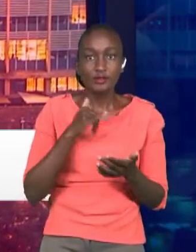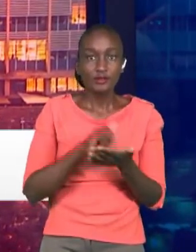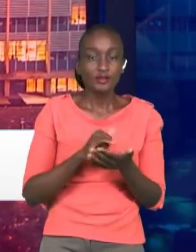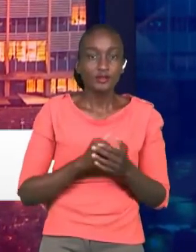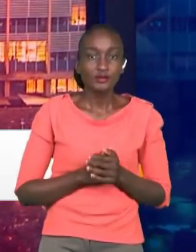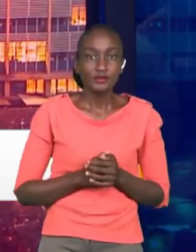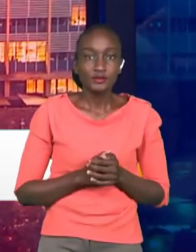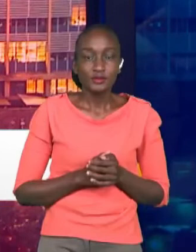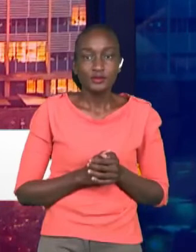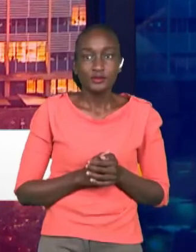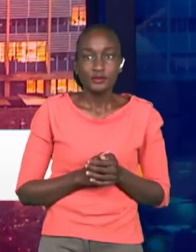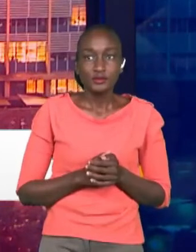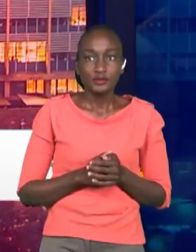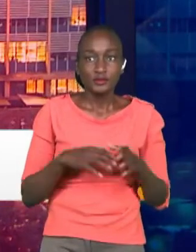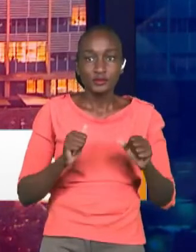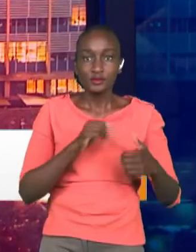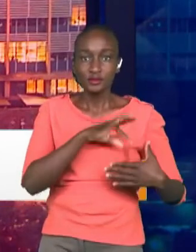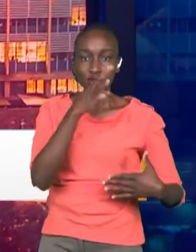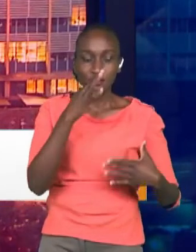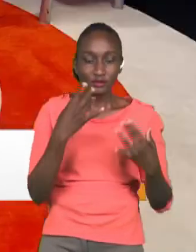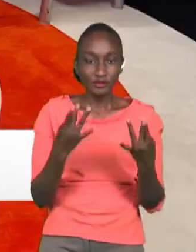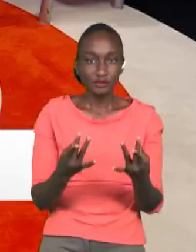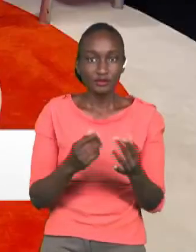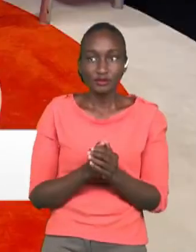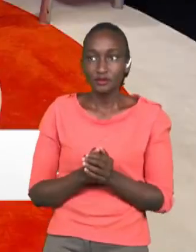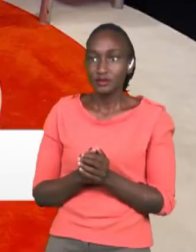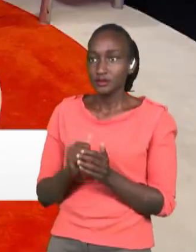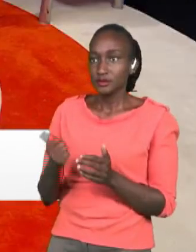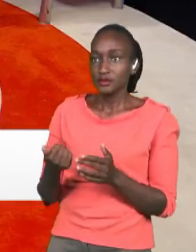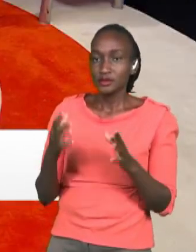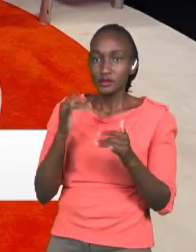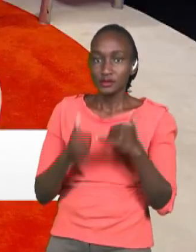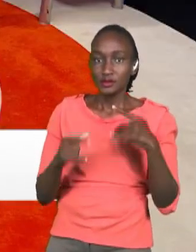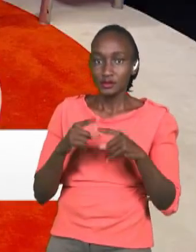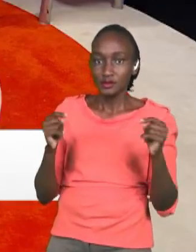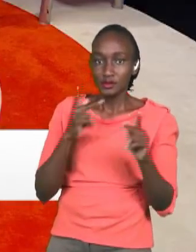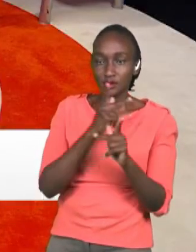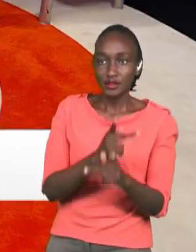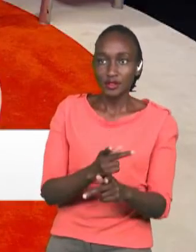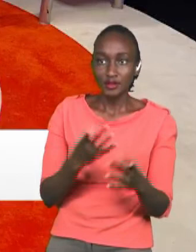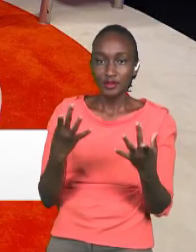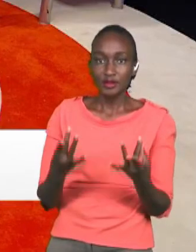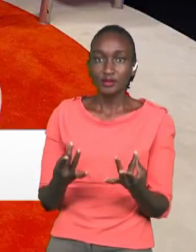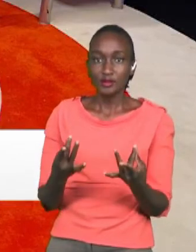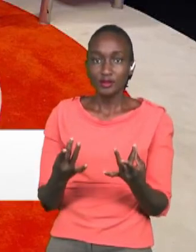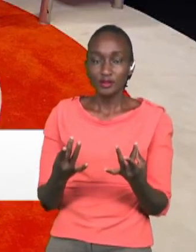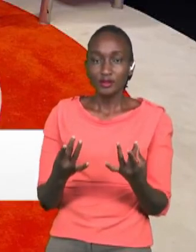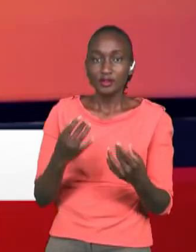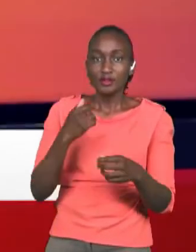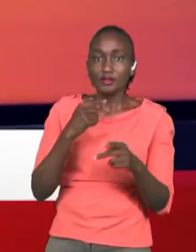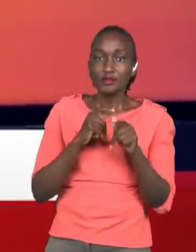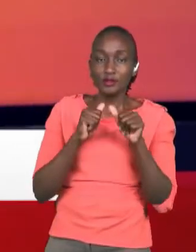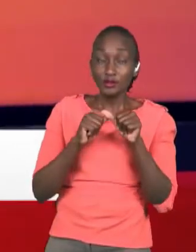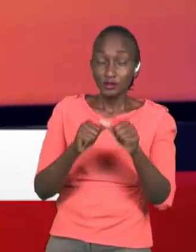everyone take the benefit of the yoga. Yeah. All right, Farah, last sentiments, words? Keep yogaing. Okay. Keep